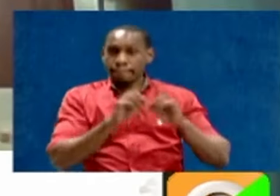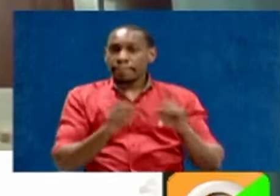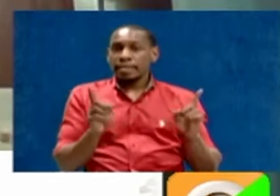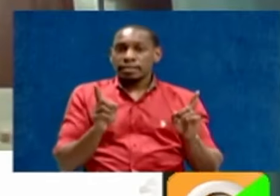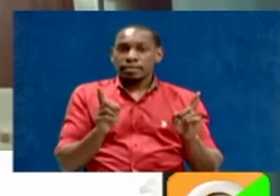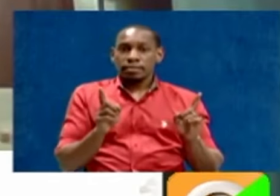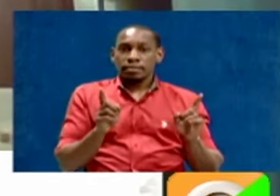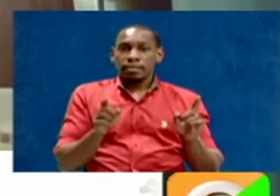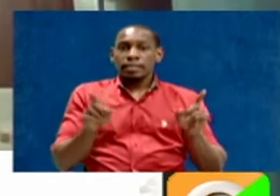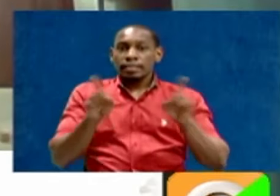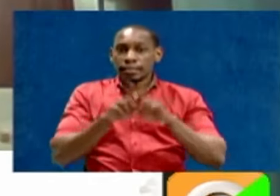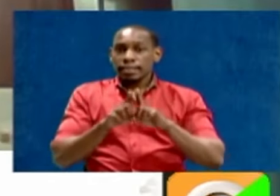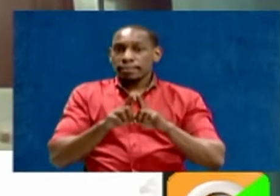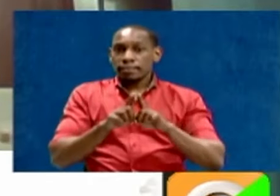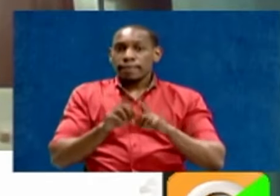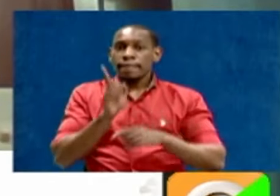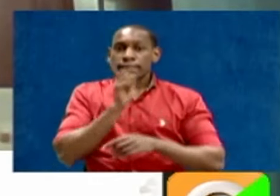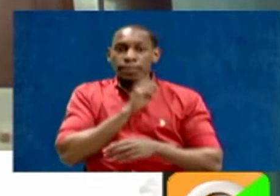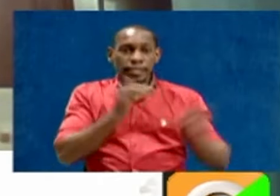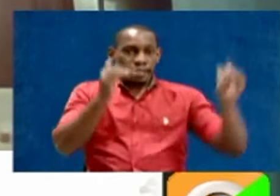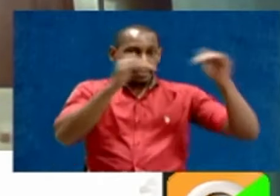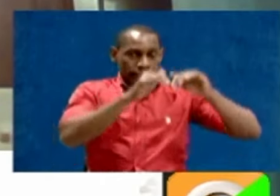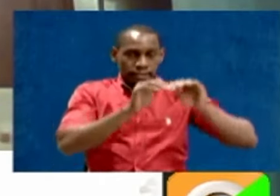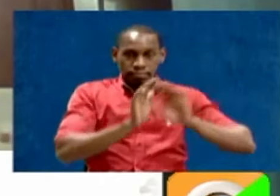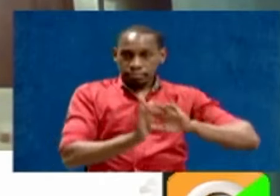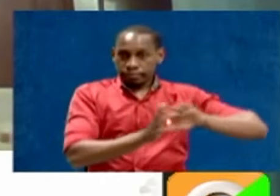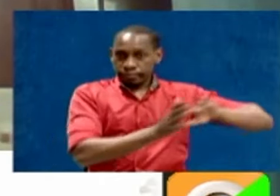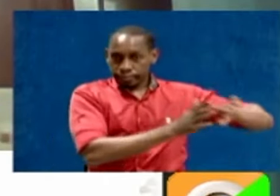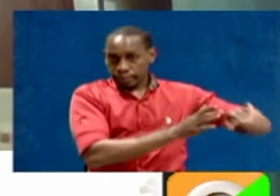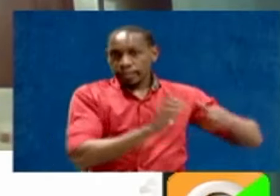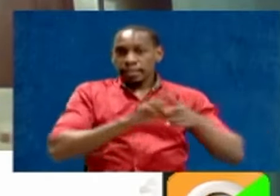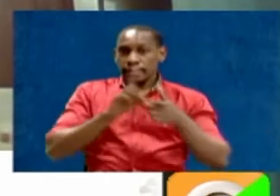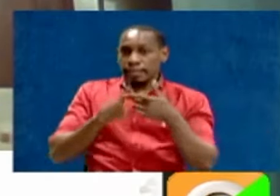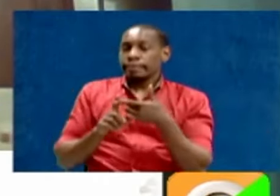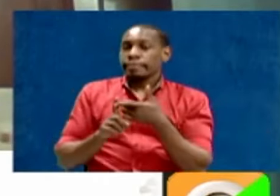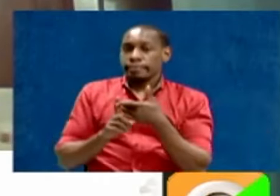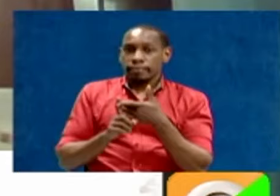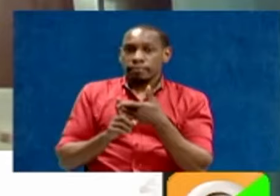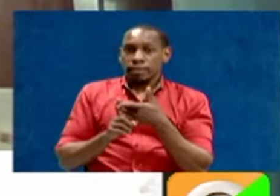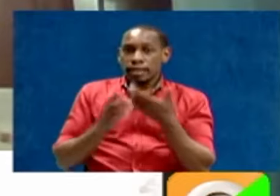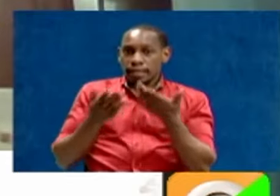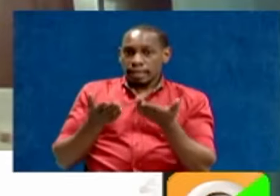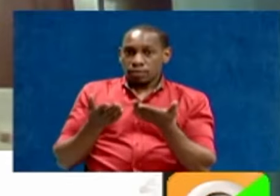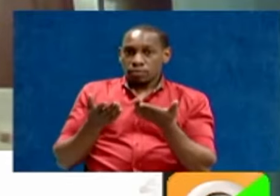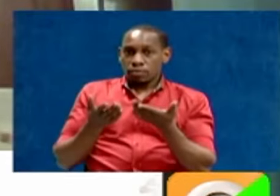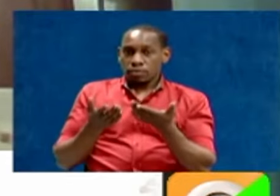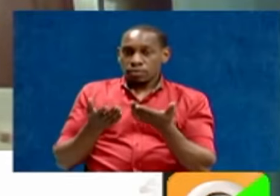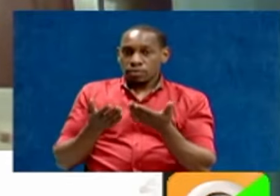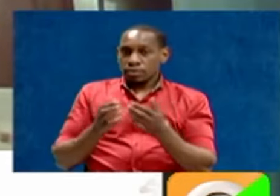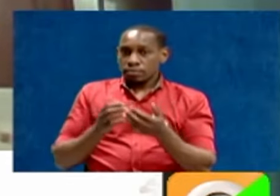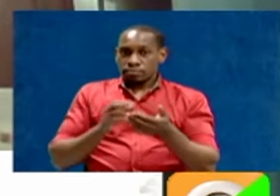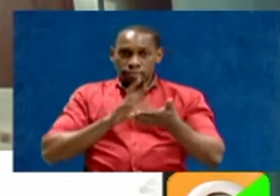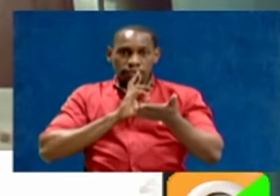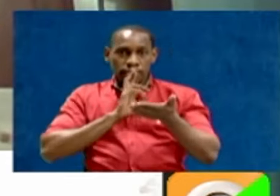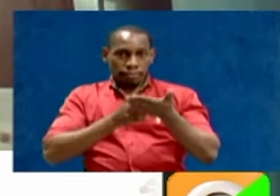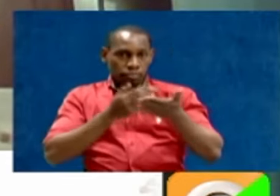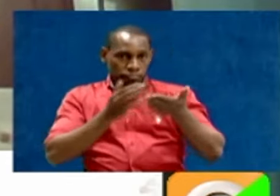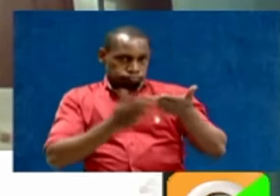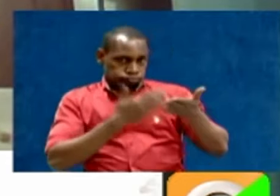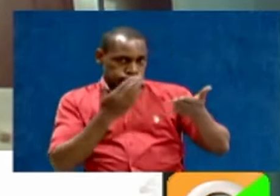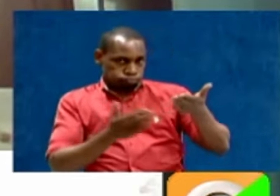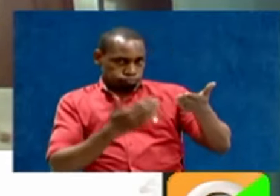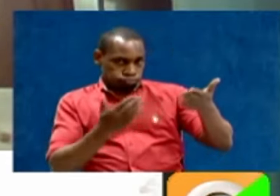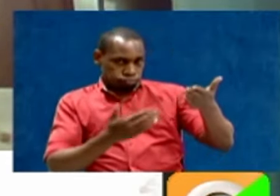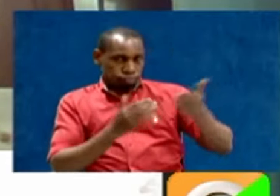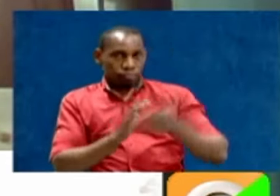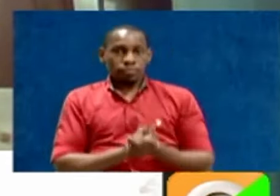but nevertheless, I was able to finish that meeting. And then I now went back to the report to just peruse it.